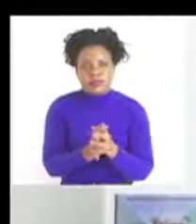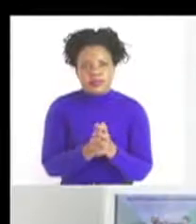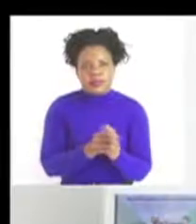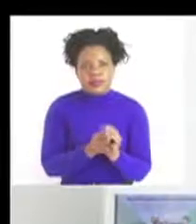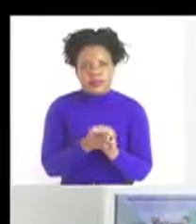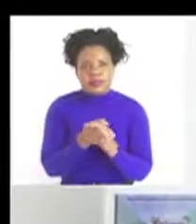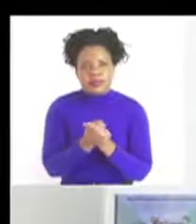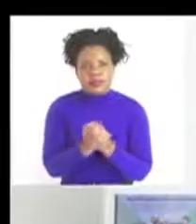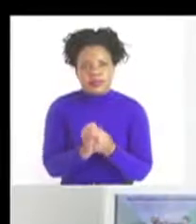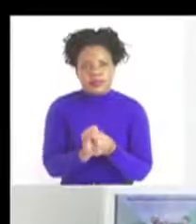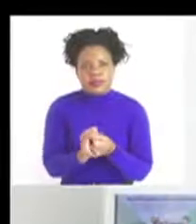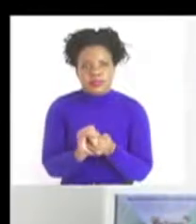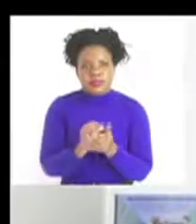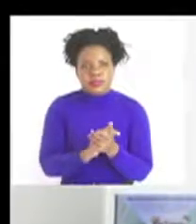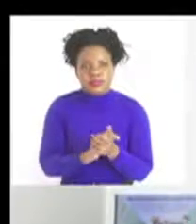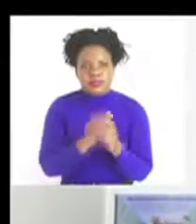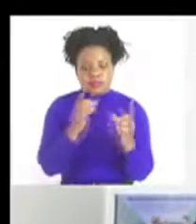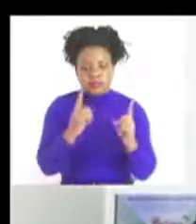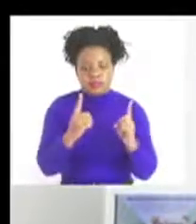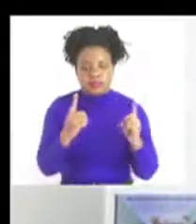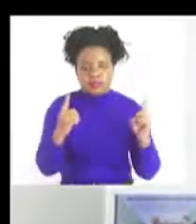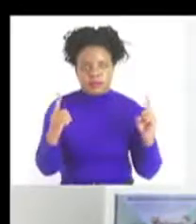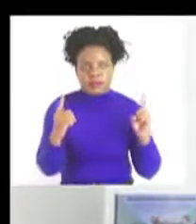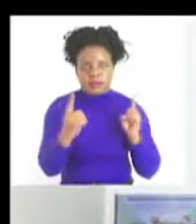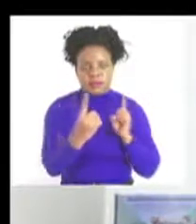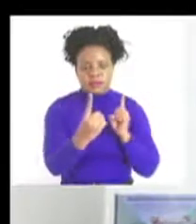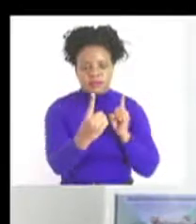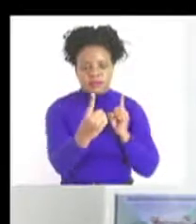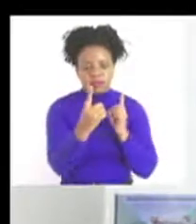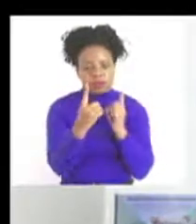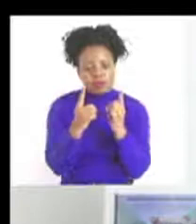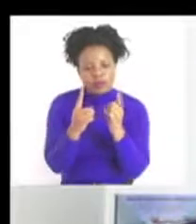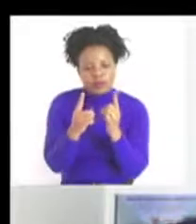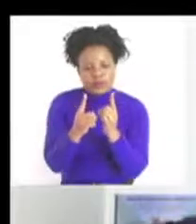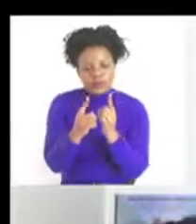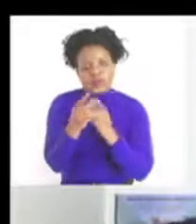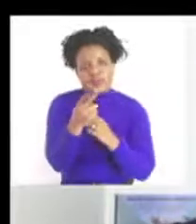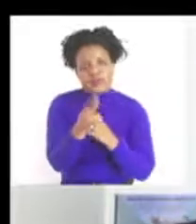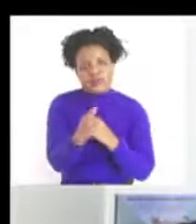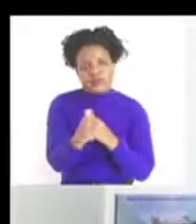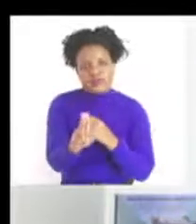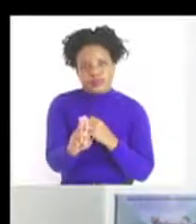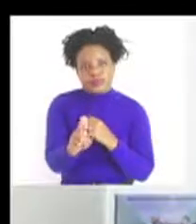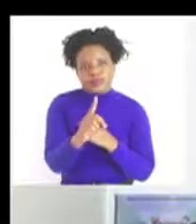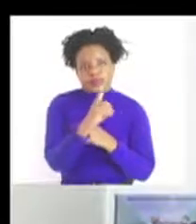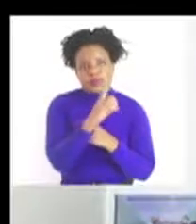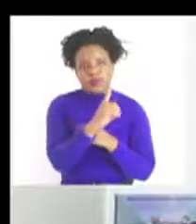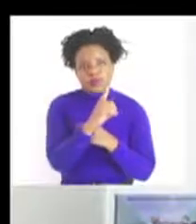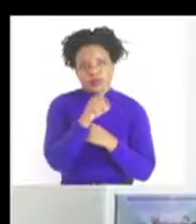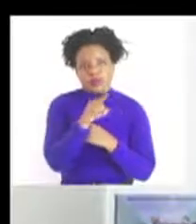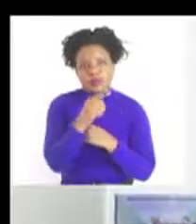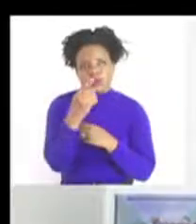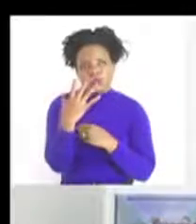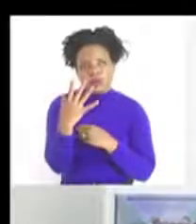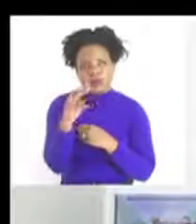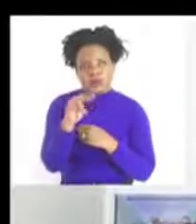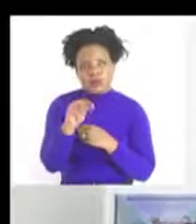fingers. And then we practice the social distancing, which is about